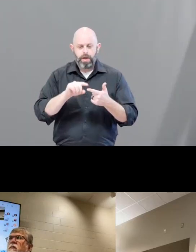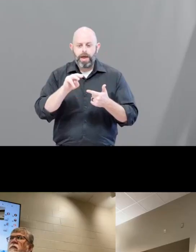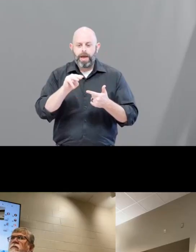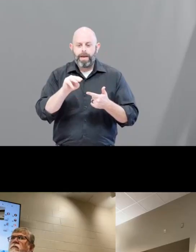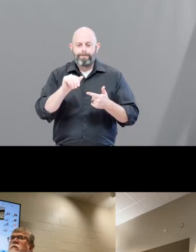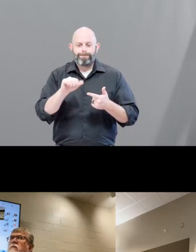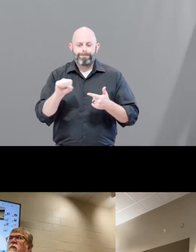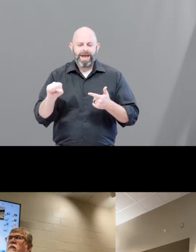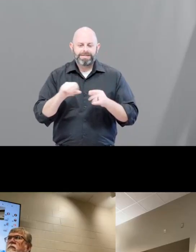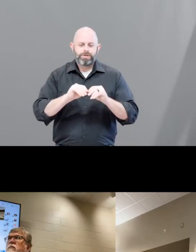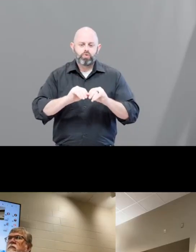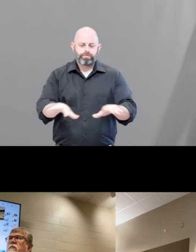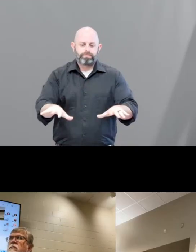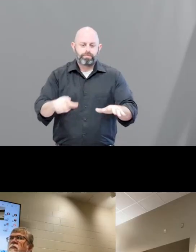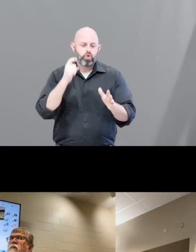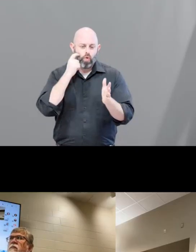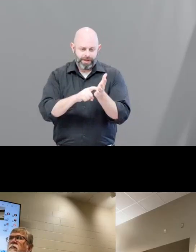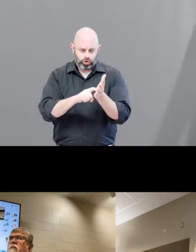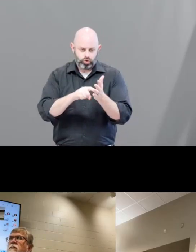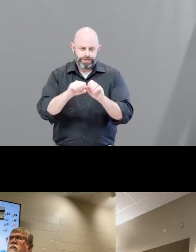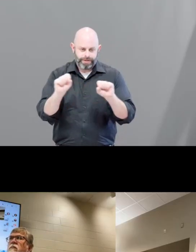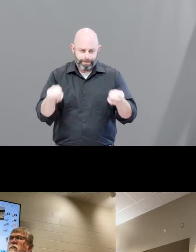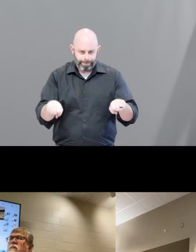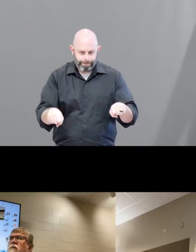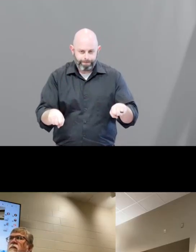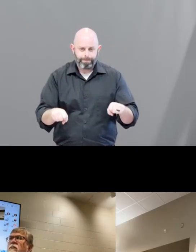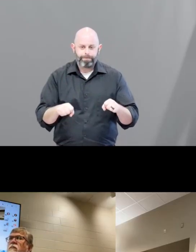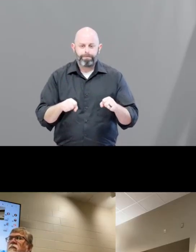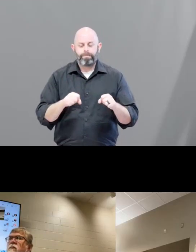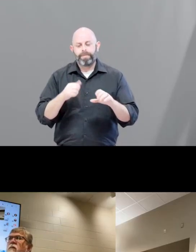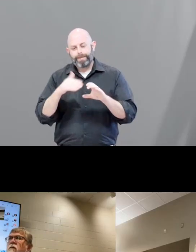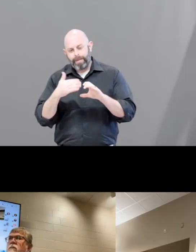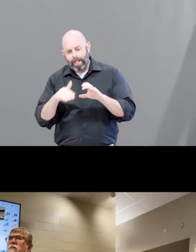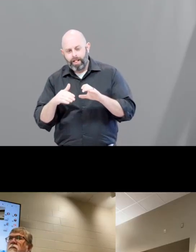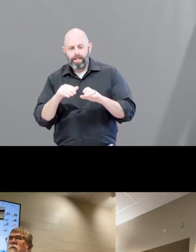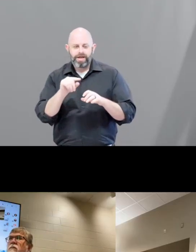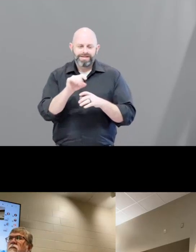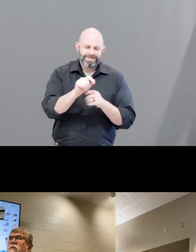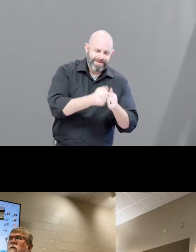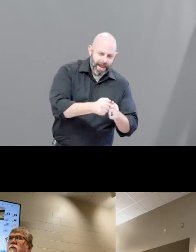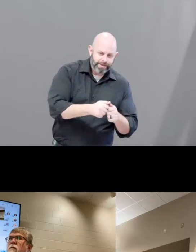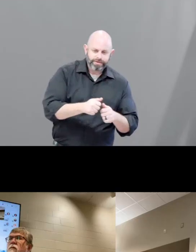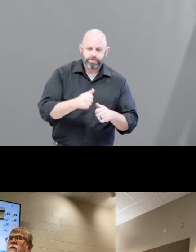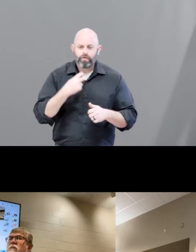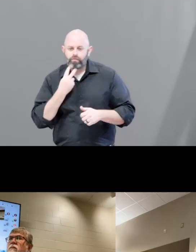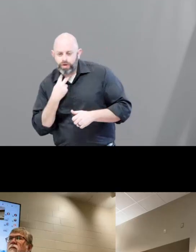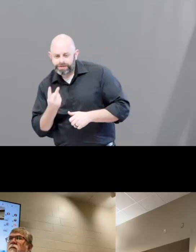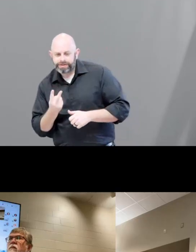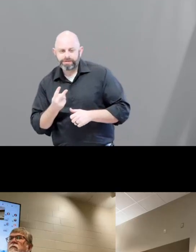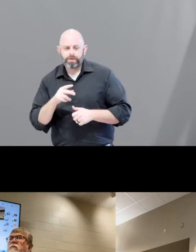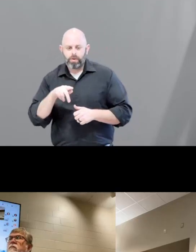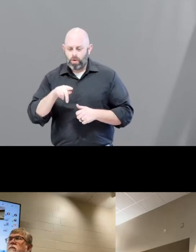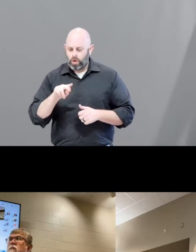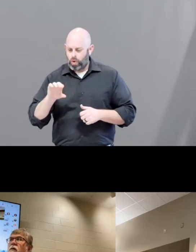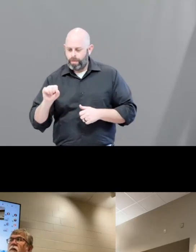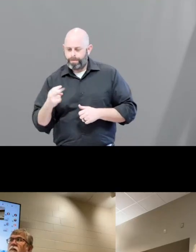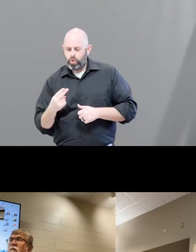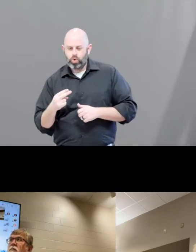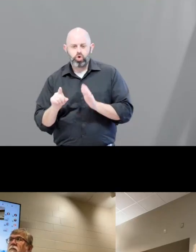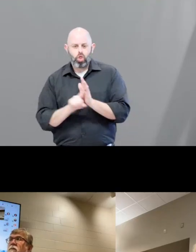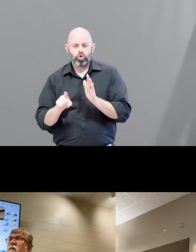notification systems via emails, text, voice, and push alerts and it happens